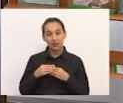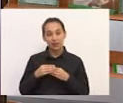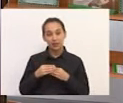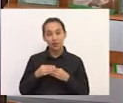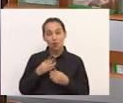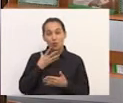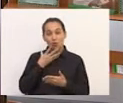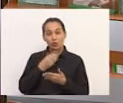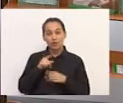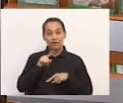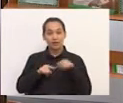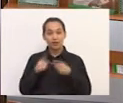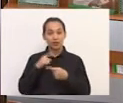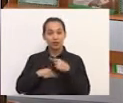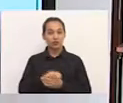qaytishni istamadi.